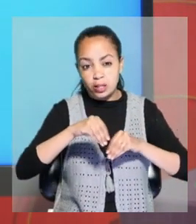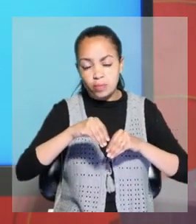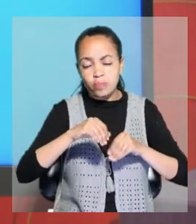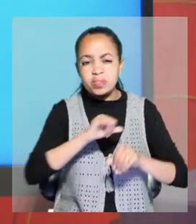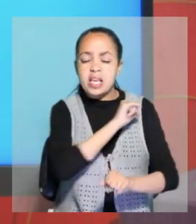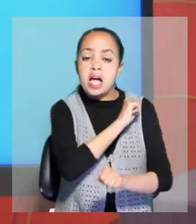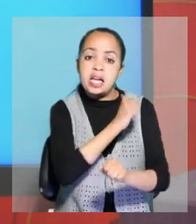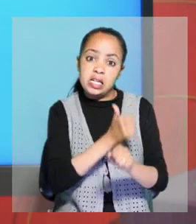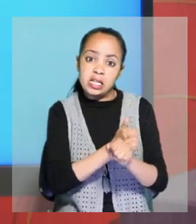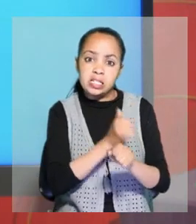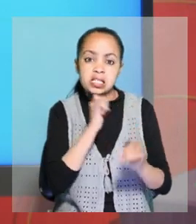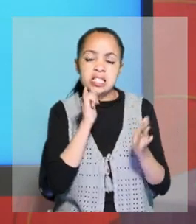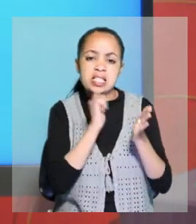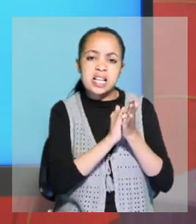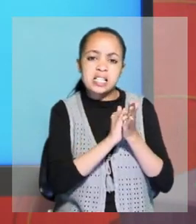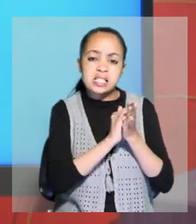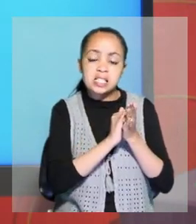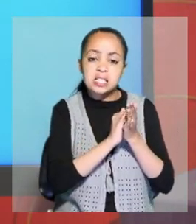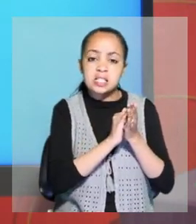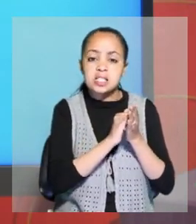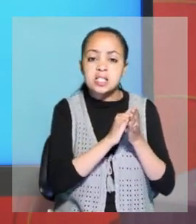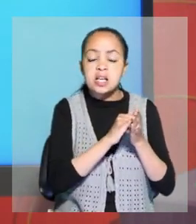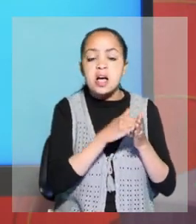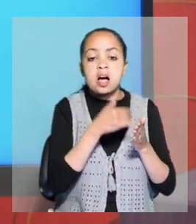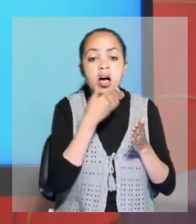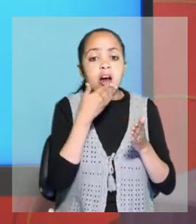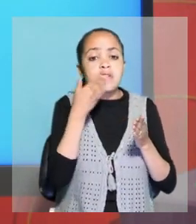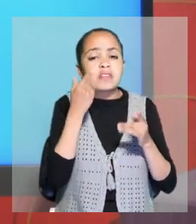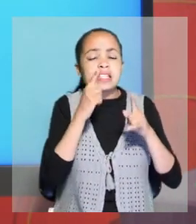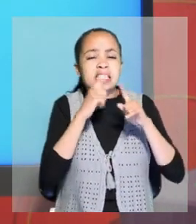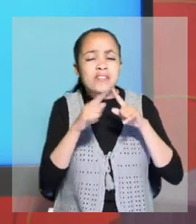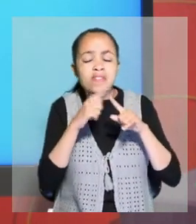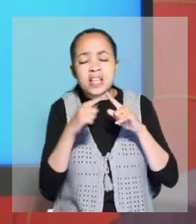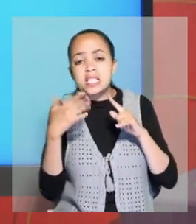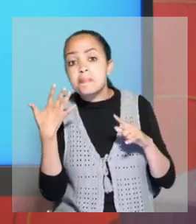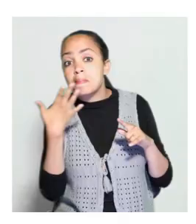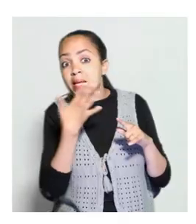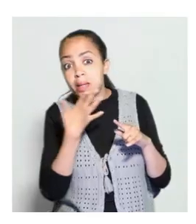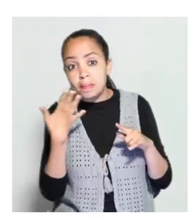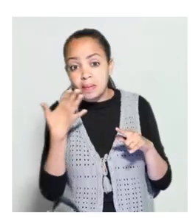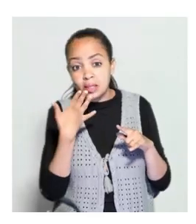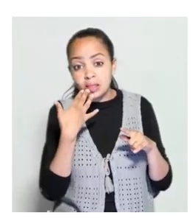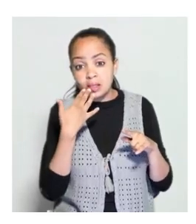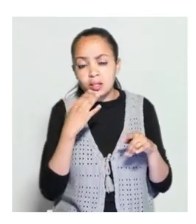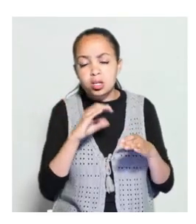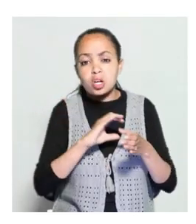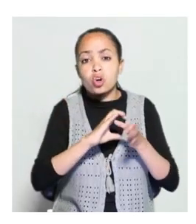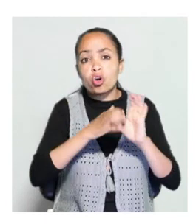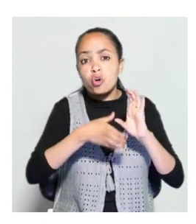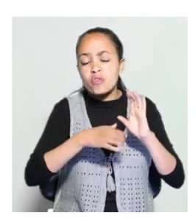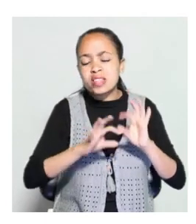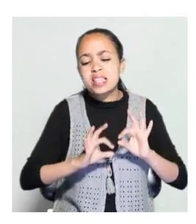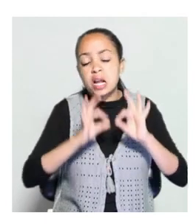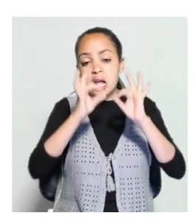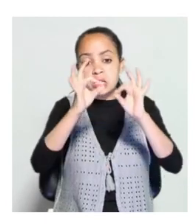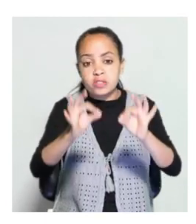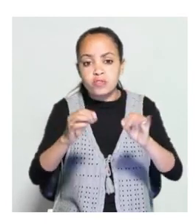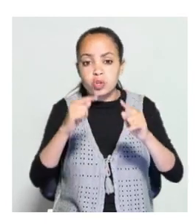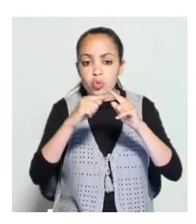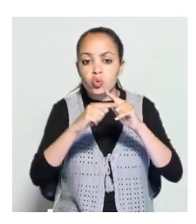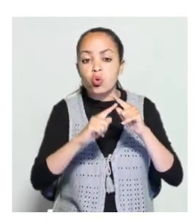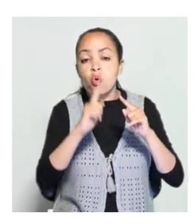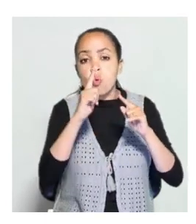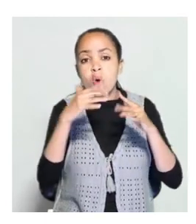An energy that are harvested by different pigment or chlorophyll molecule transferred to